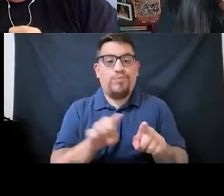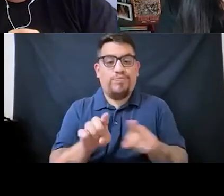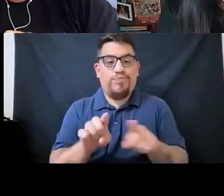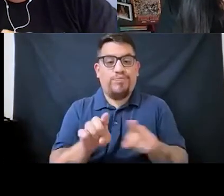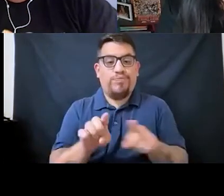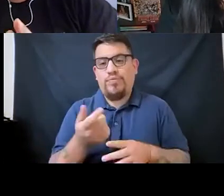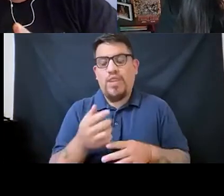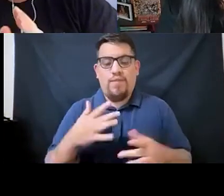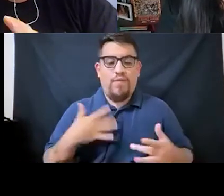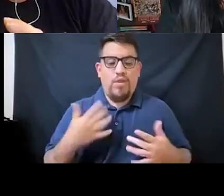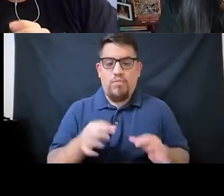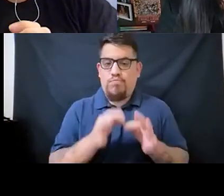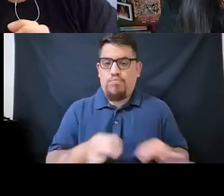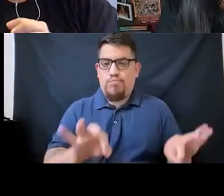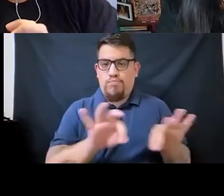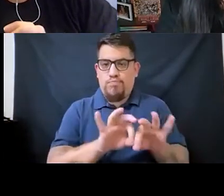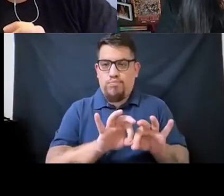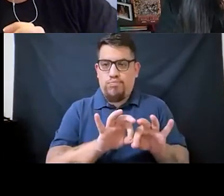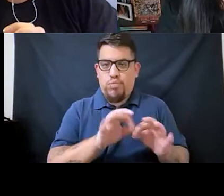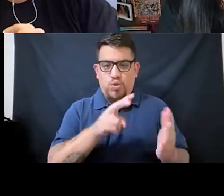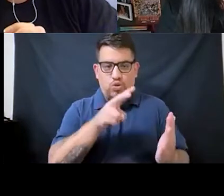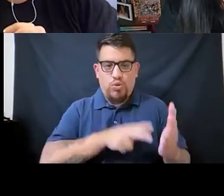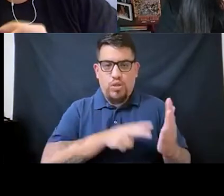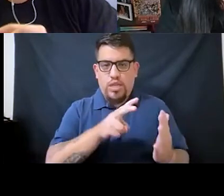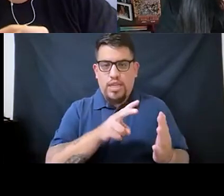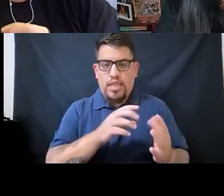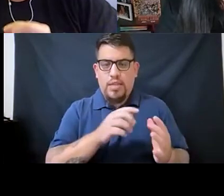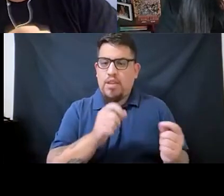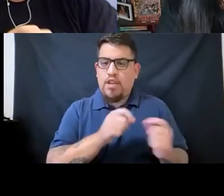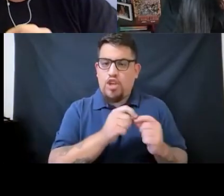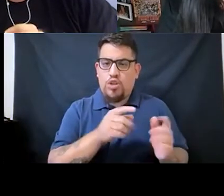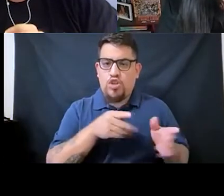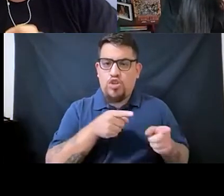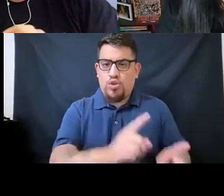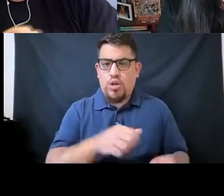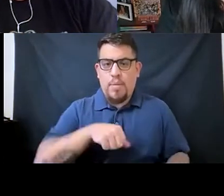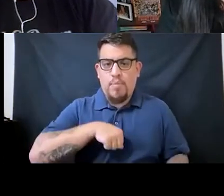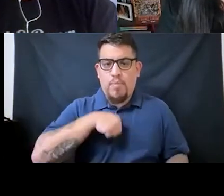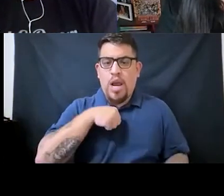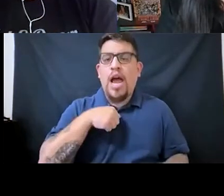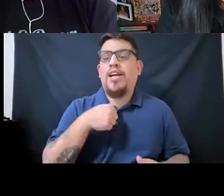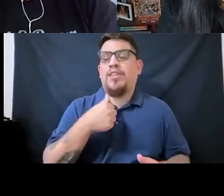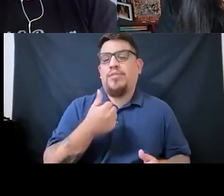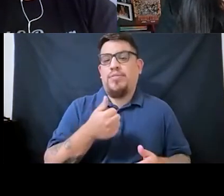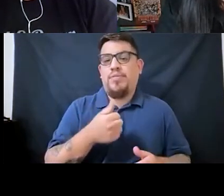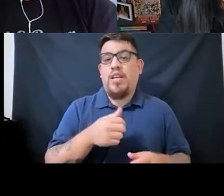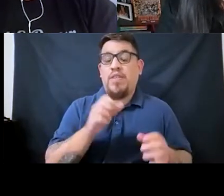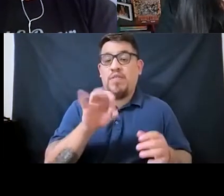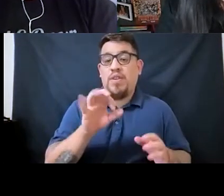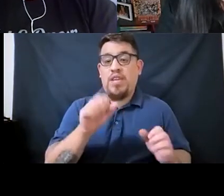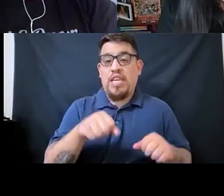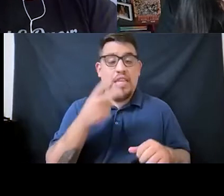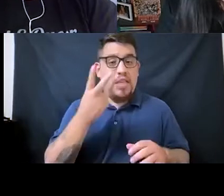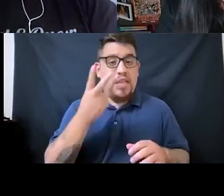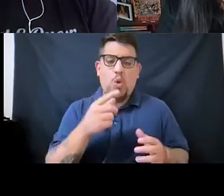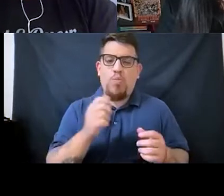It also feels important to me to read it, especially during Pride, because I don't know if everyone has seen, but it was a whole discussion